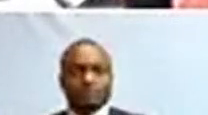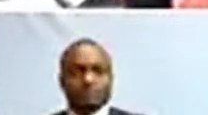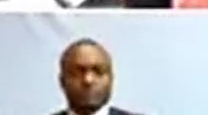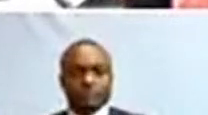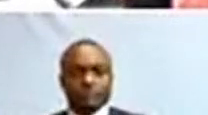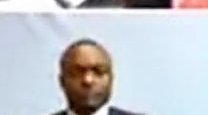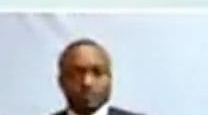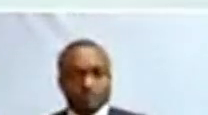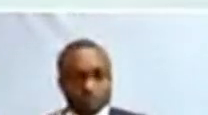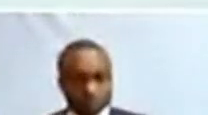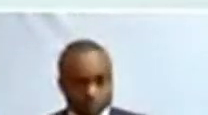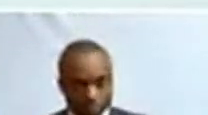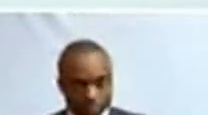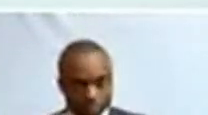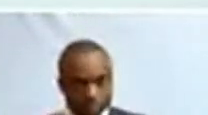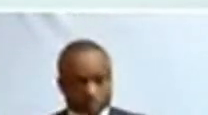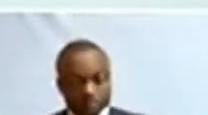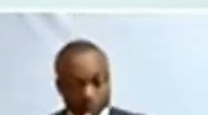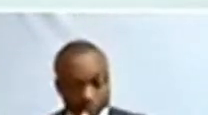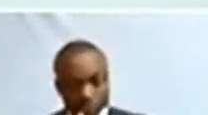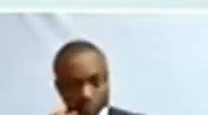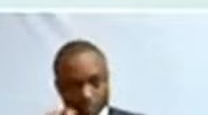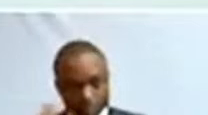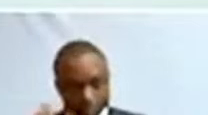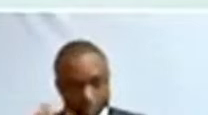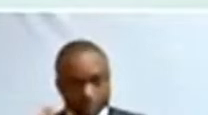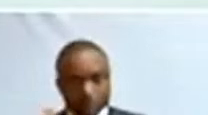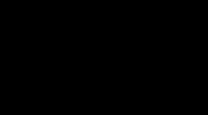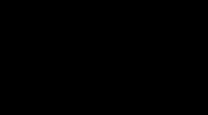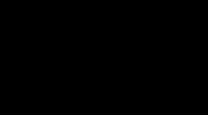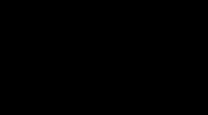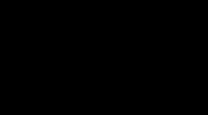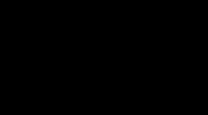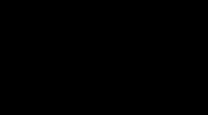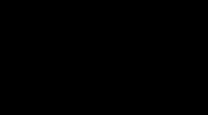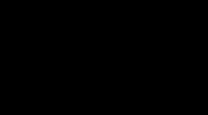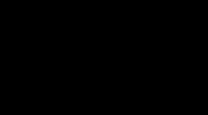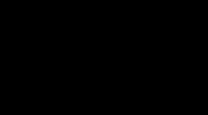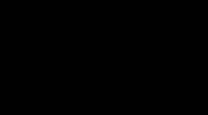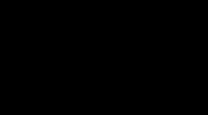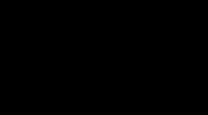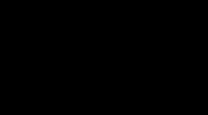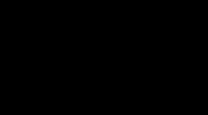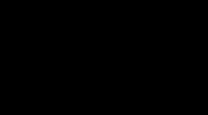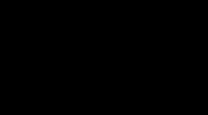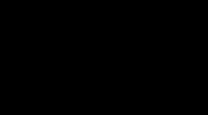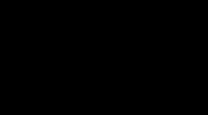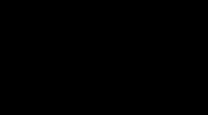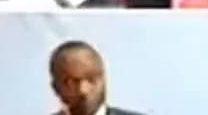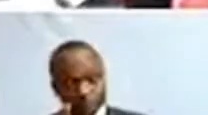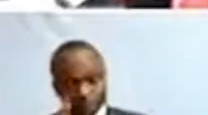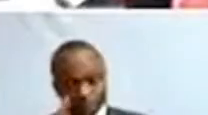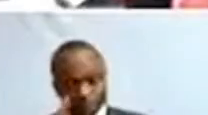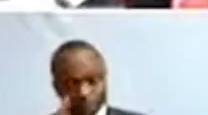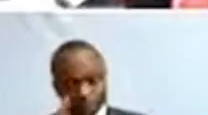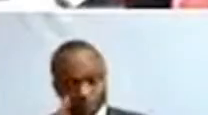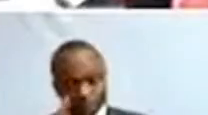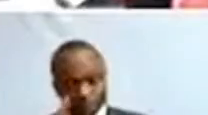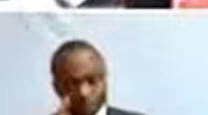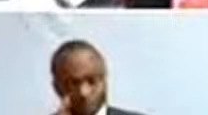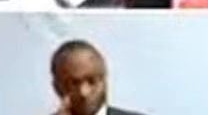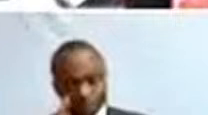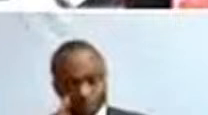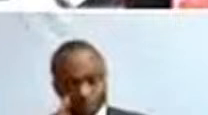CS, your mic should be off. Okay. Thank you, Chair. The first one,